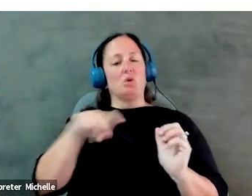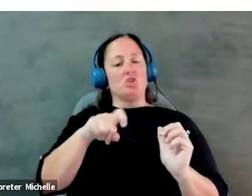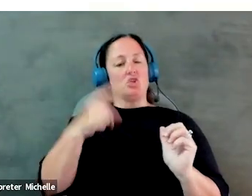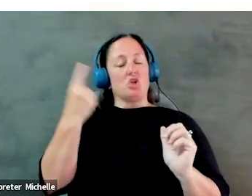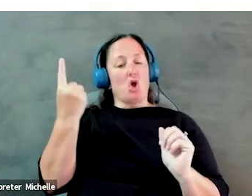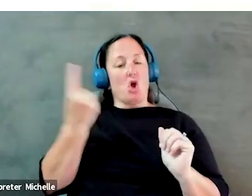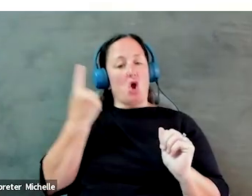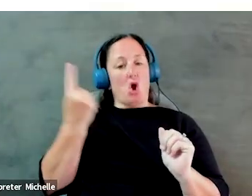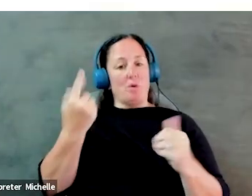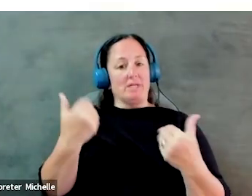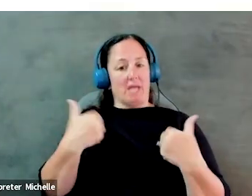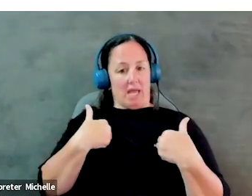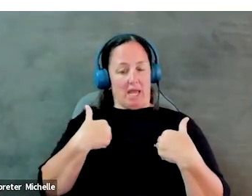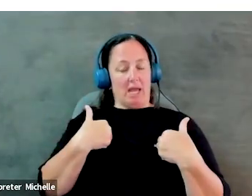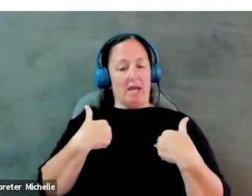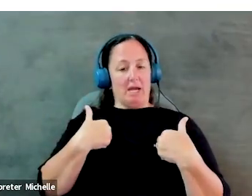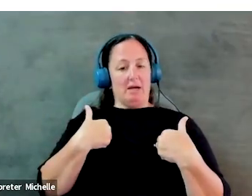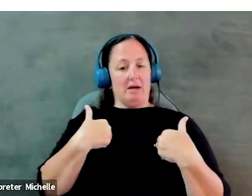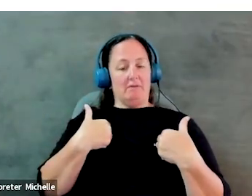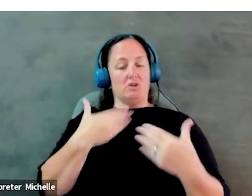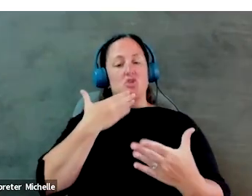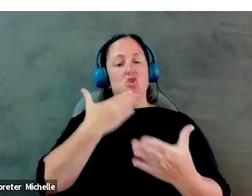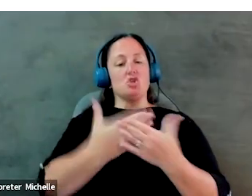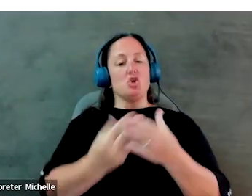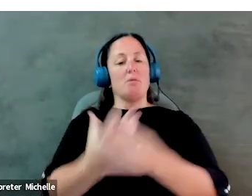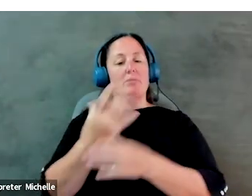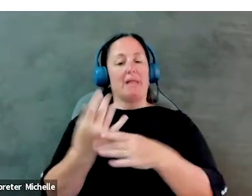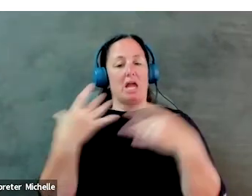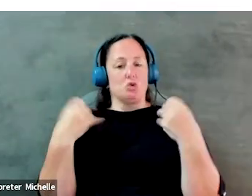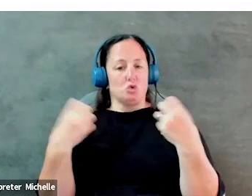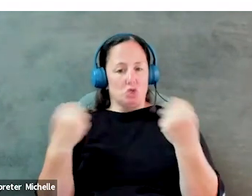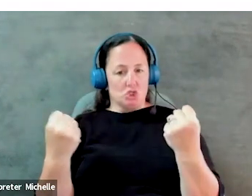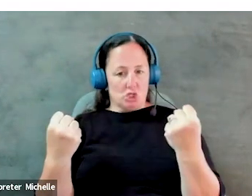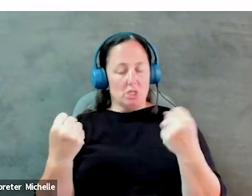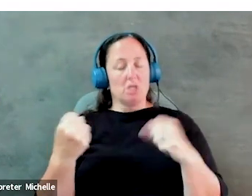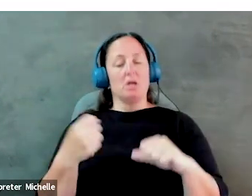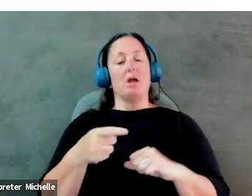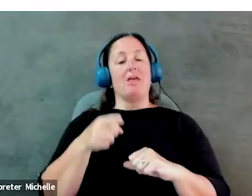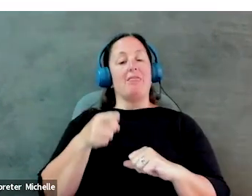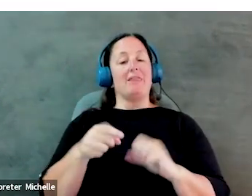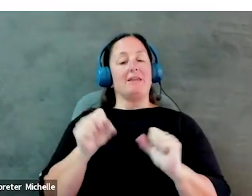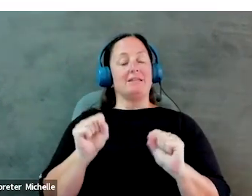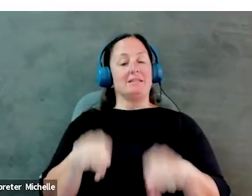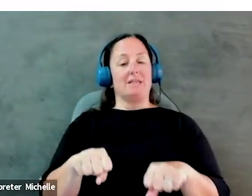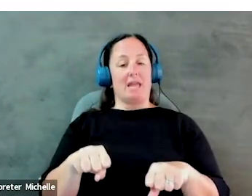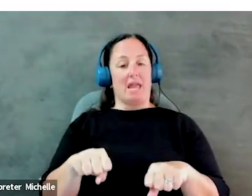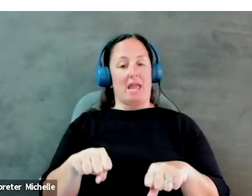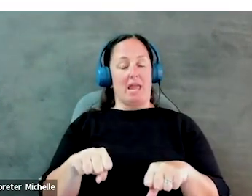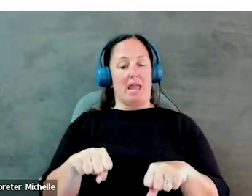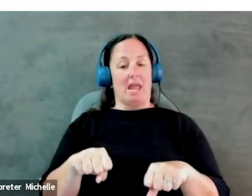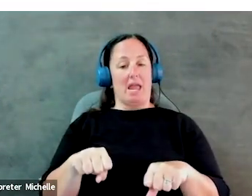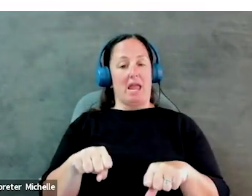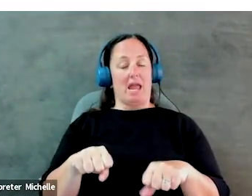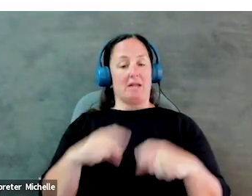should always have is good plant nutrition, and this can